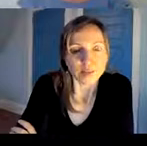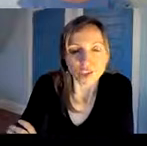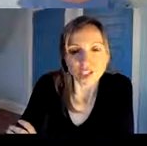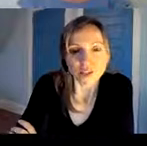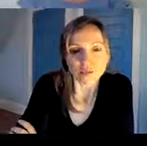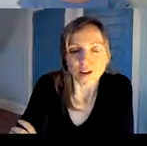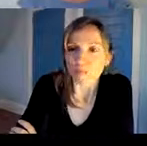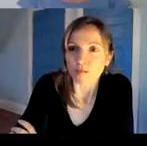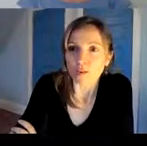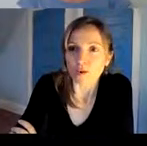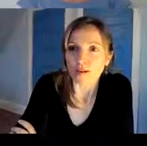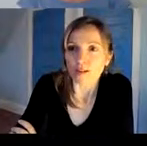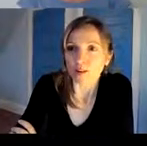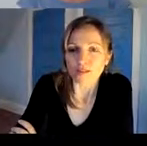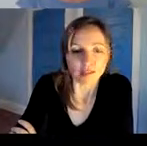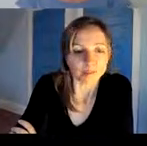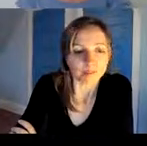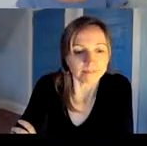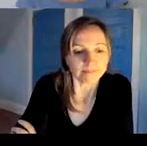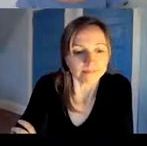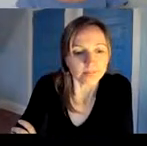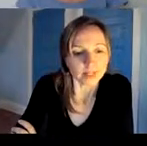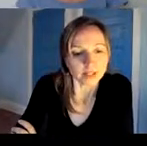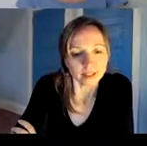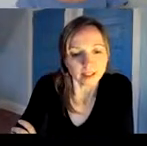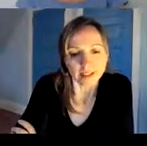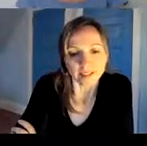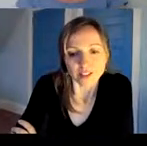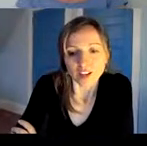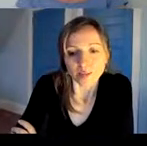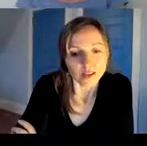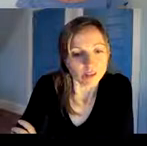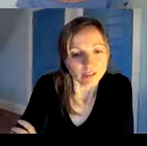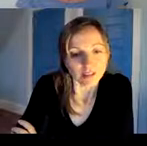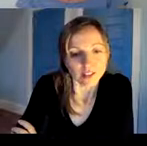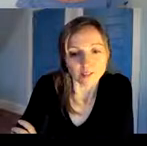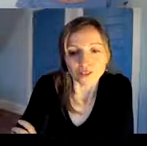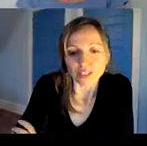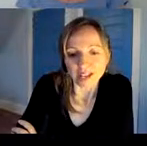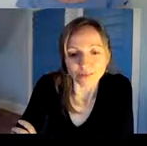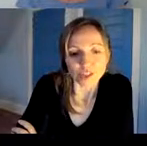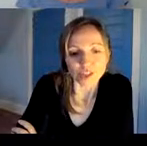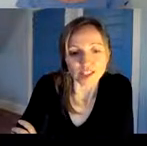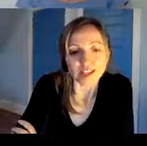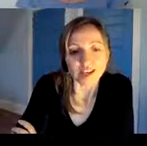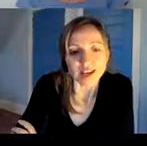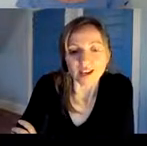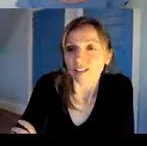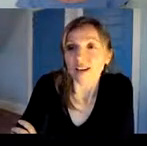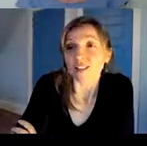And they're able to change their environment for their benefit. Let's talk about garlic mustard again, which